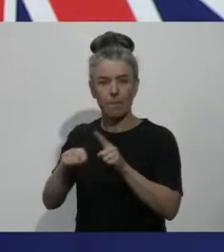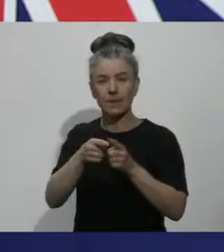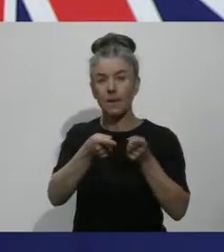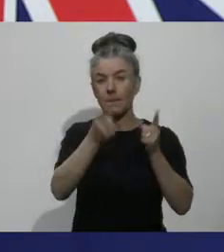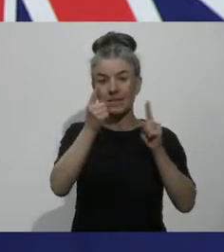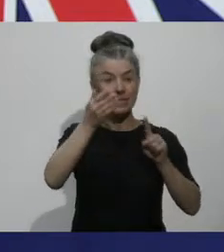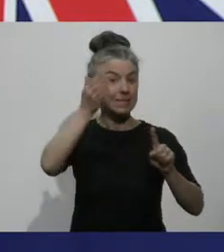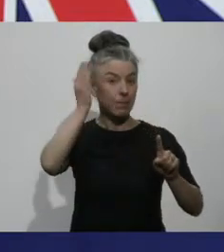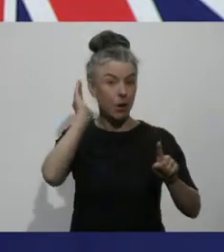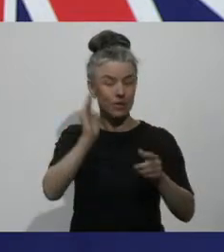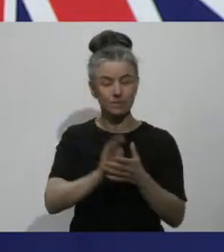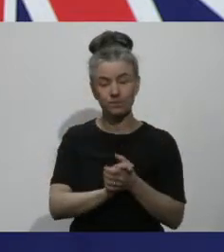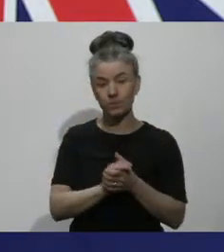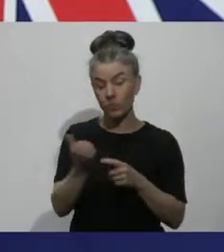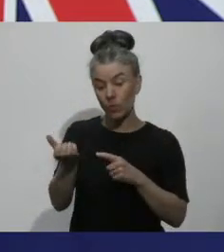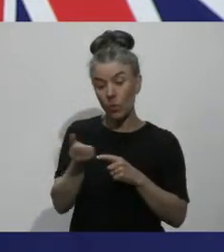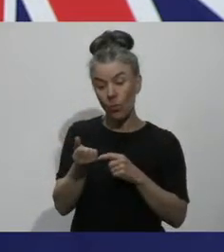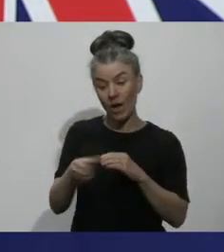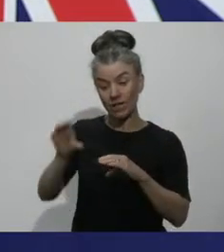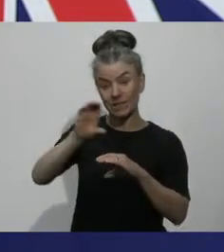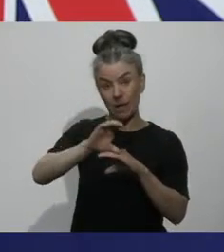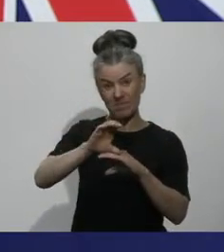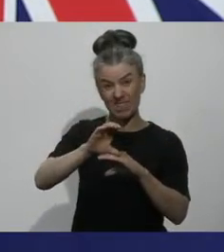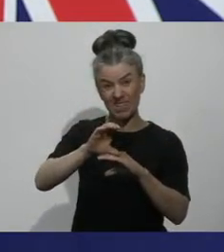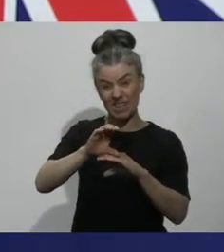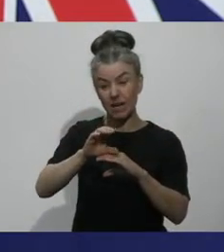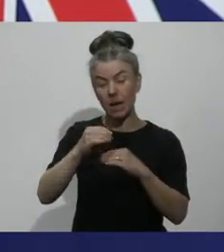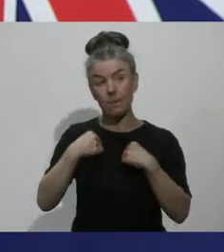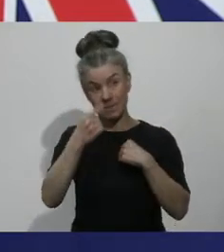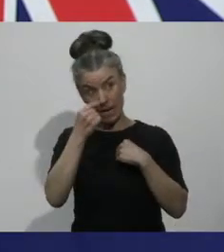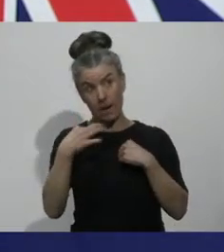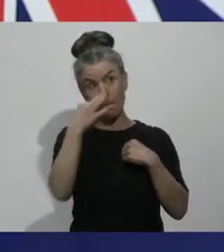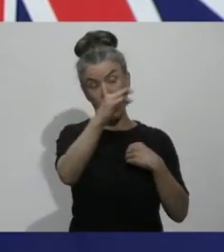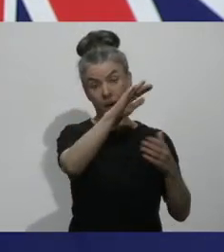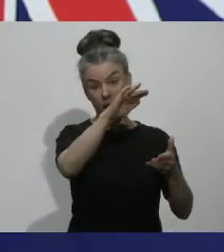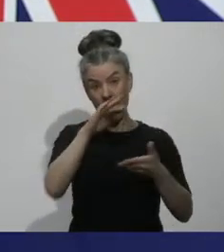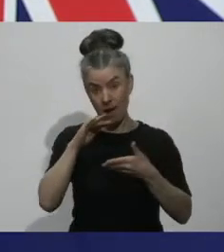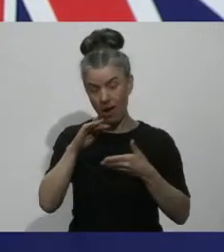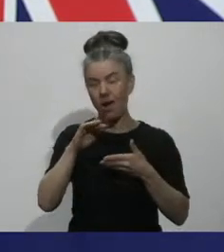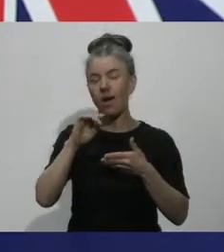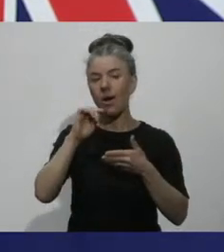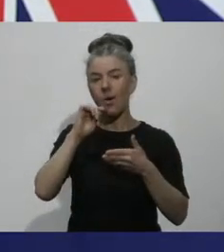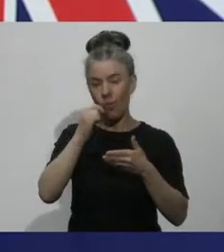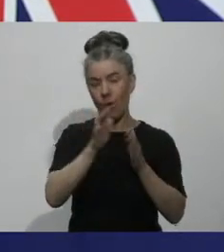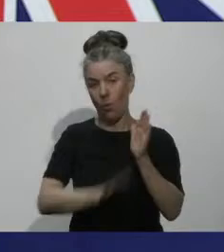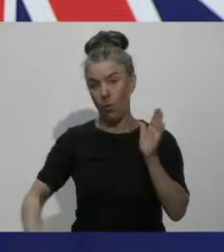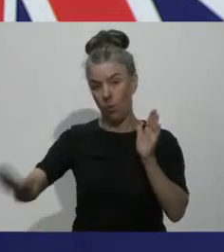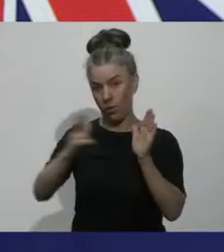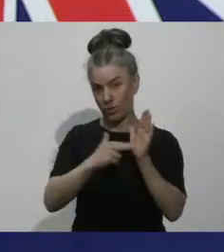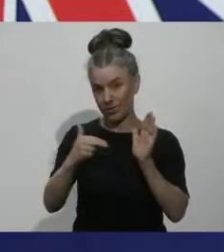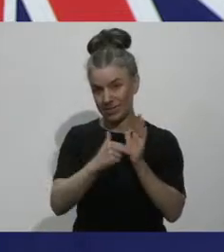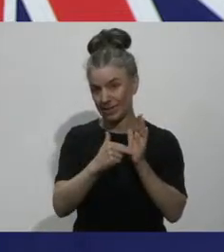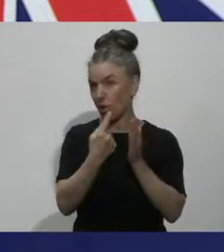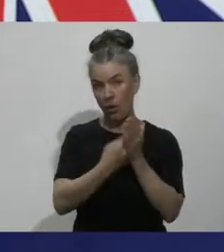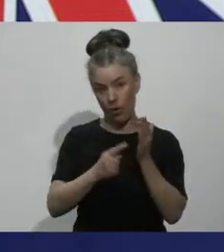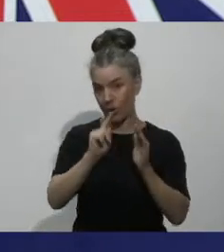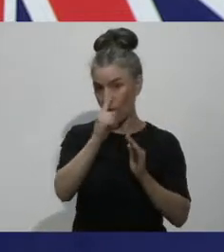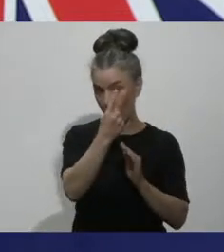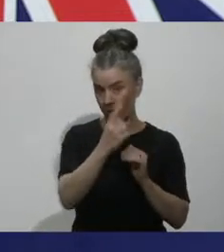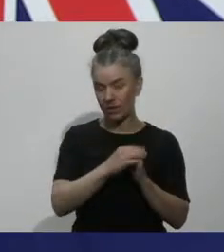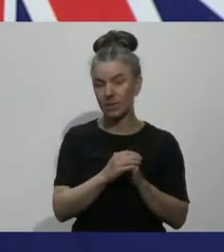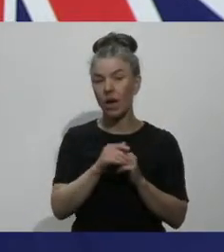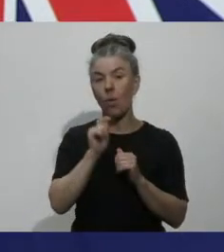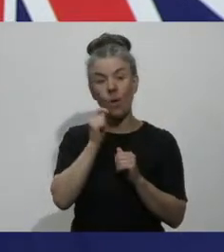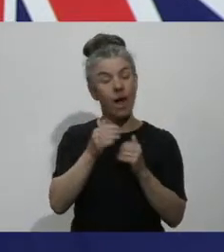to the wage subsidy will be nationwide and will cover the period of time that the current level 3 restrictions remain